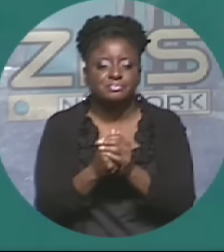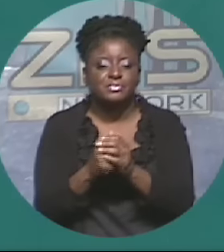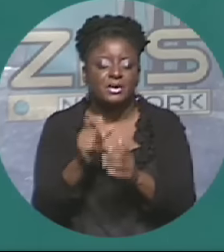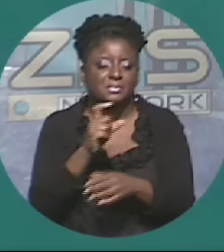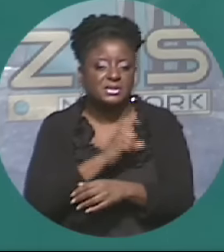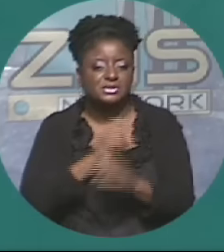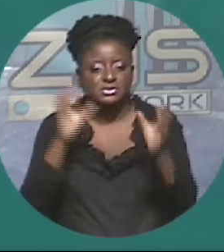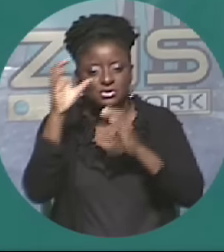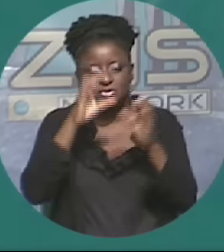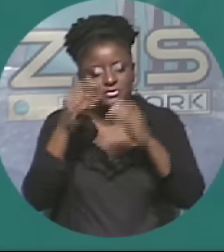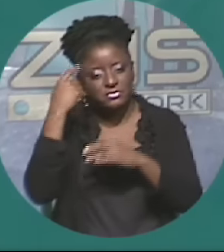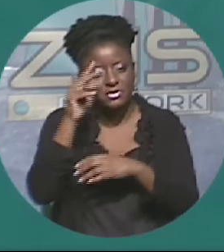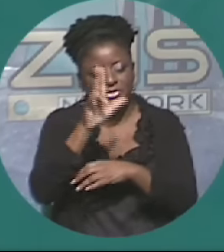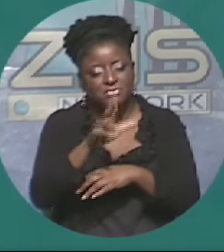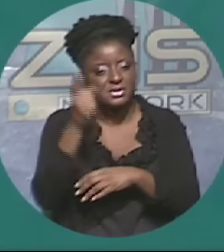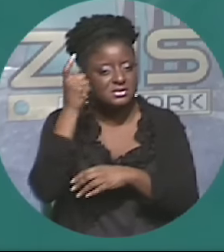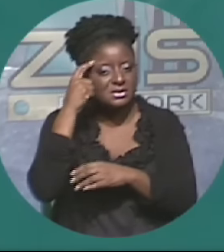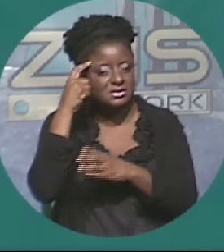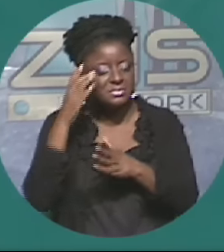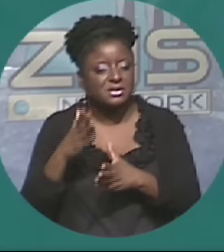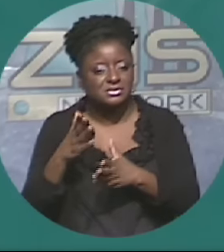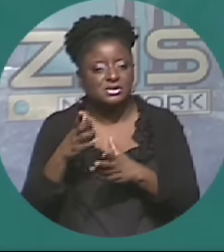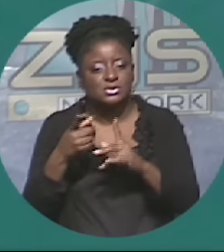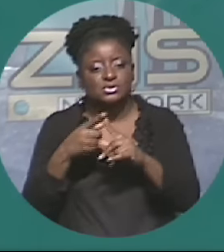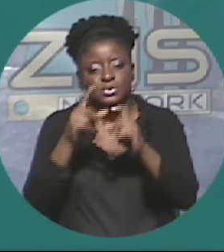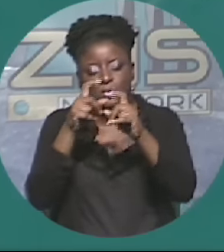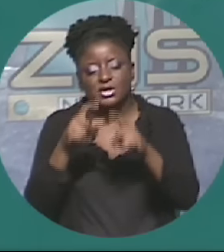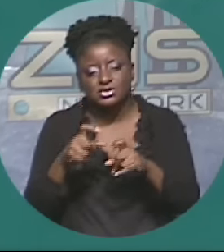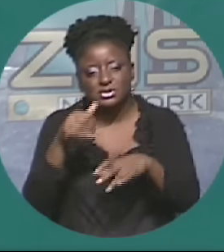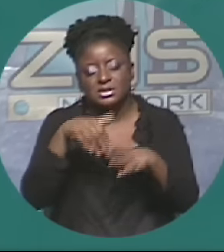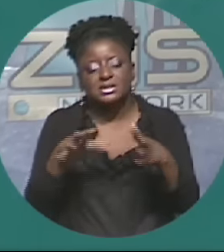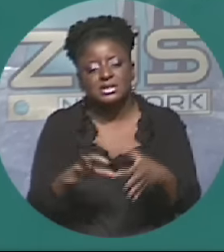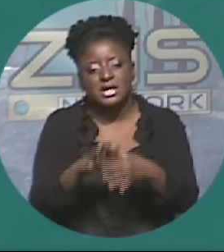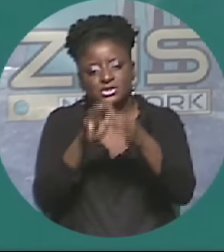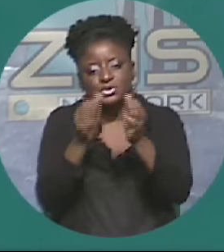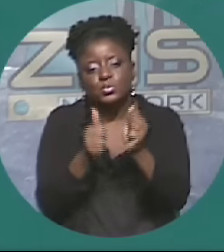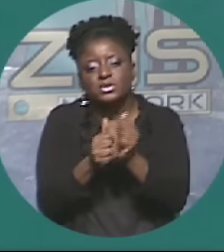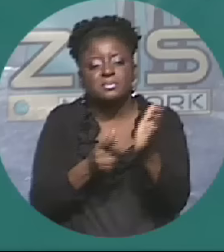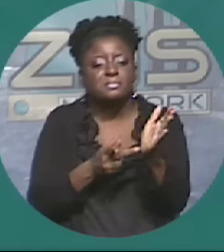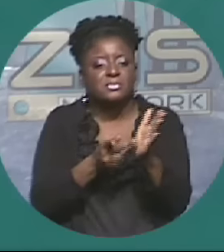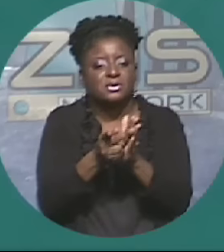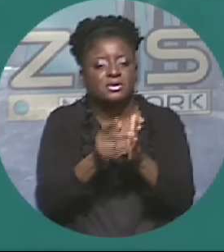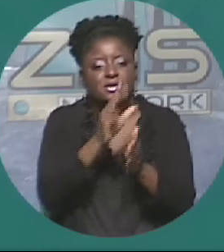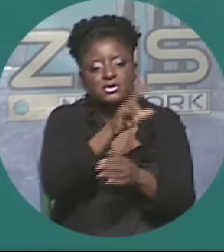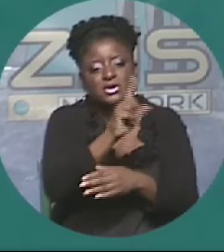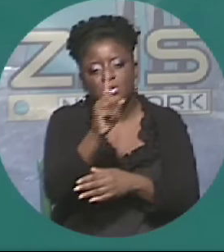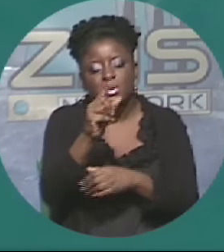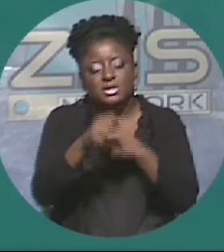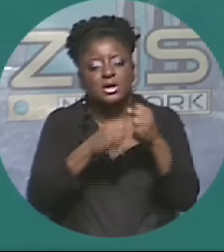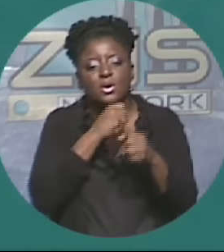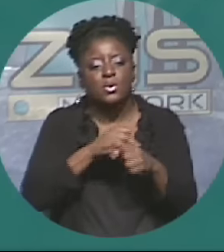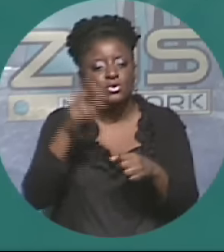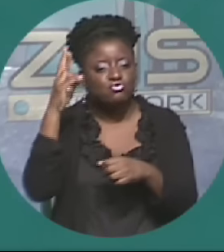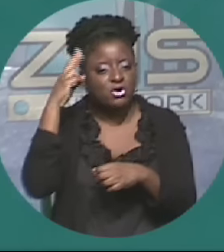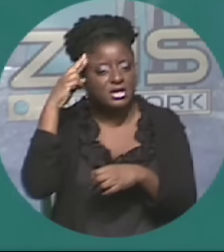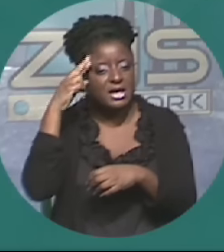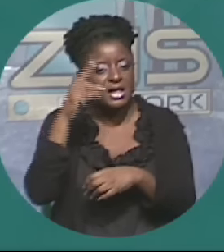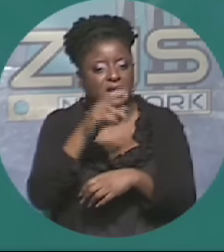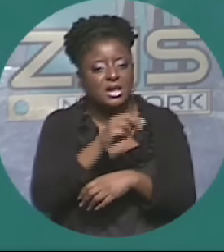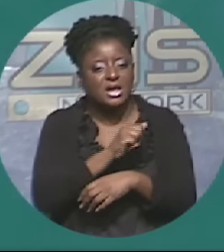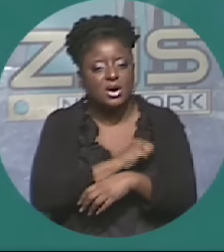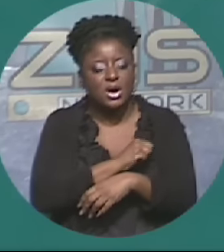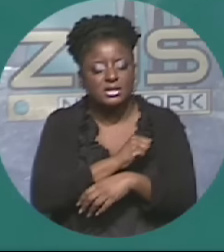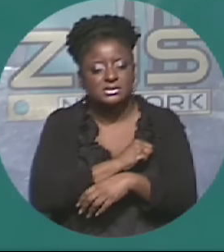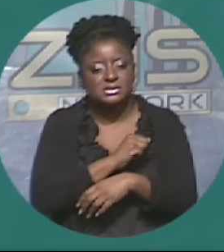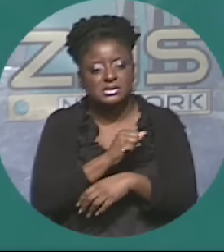Police are searching for three suspects they want to question in connection with murder. The first is 31-year-old Ronel Augustine,